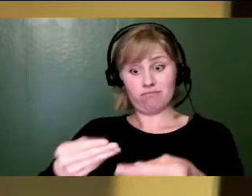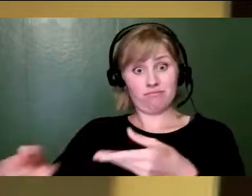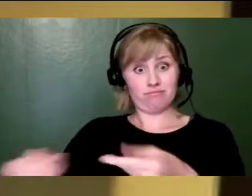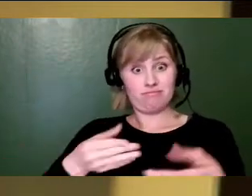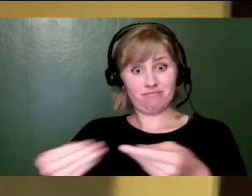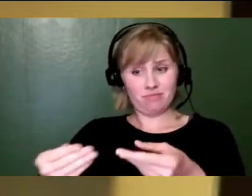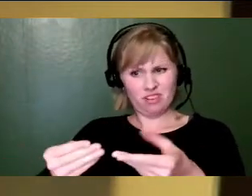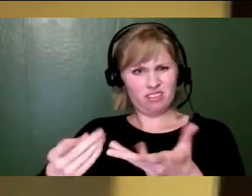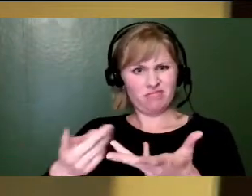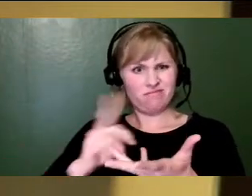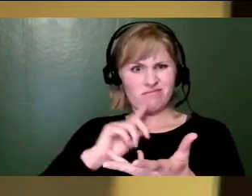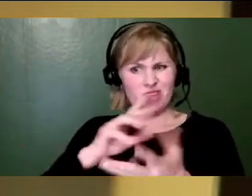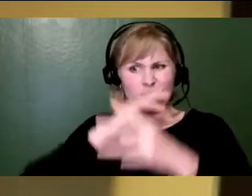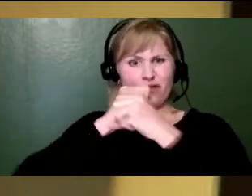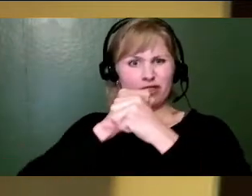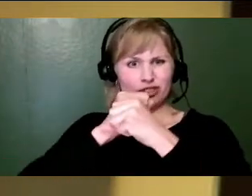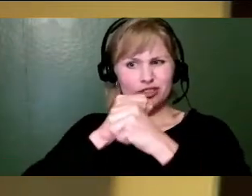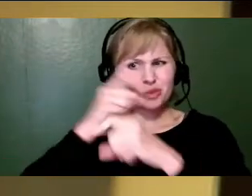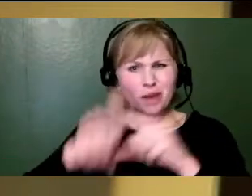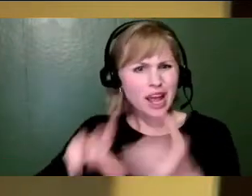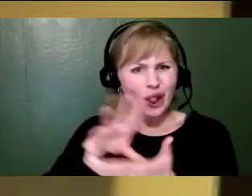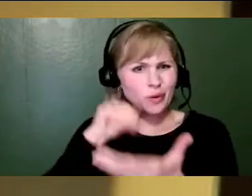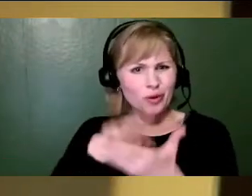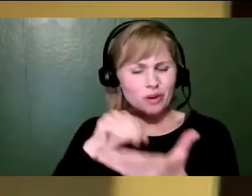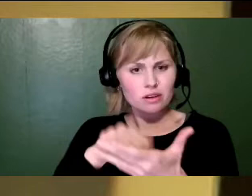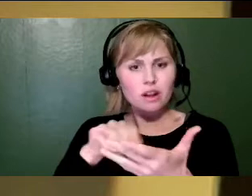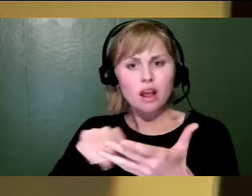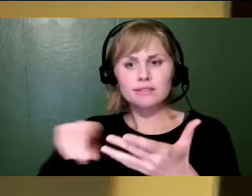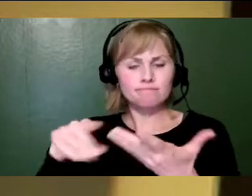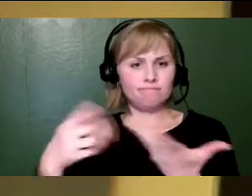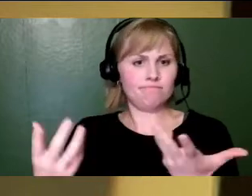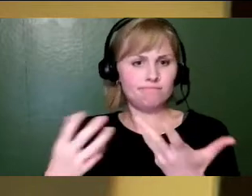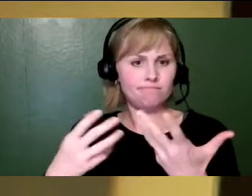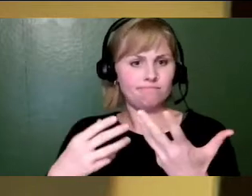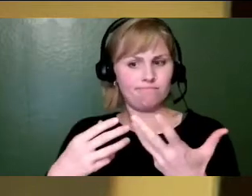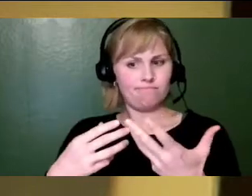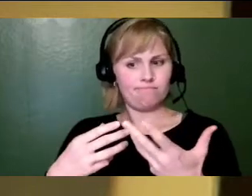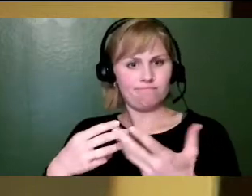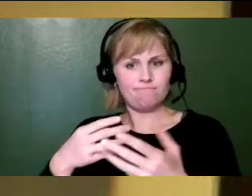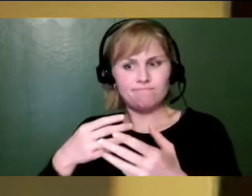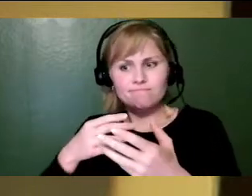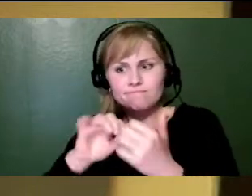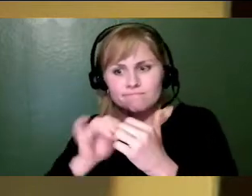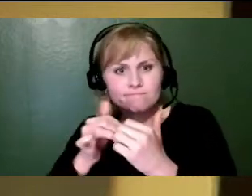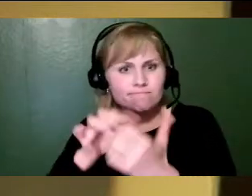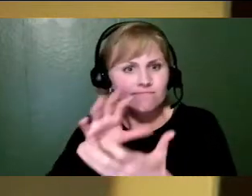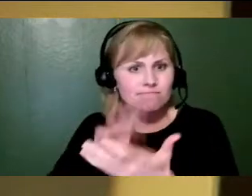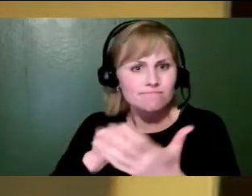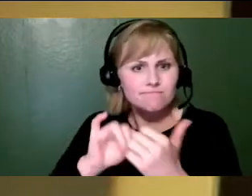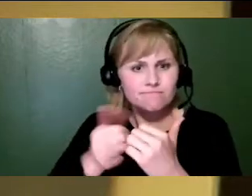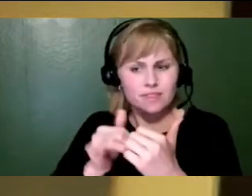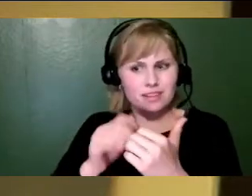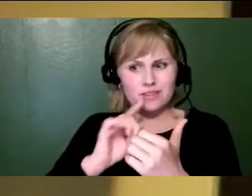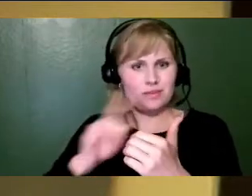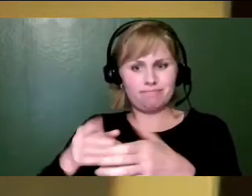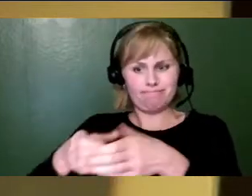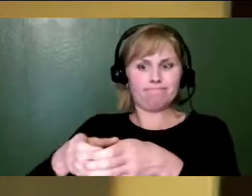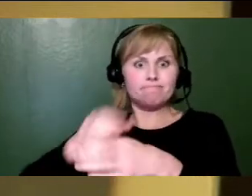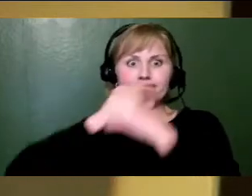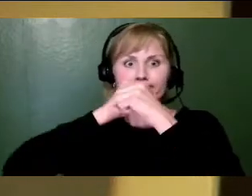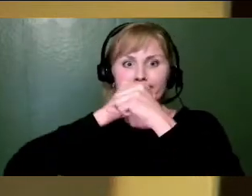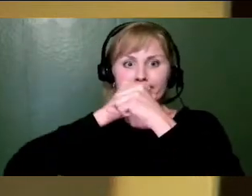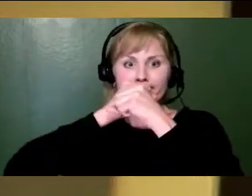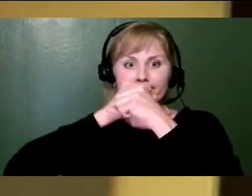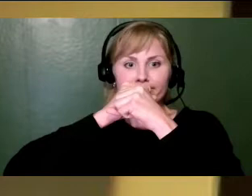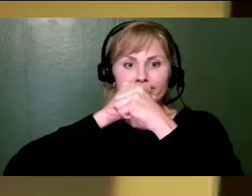community that's heterogeneous, porous, multinational, and difficult to penetrate. I'm excited to be